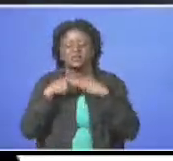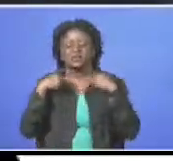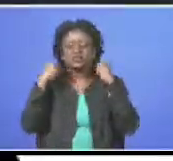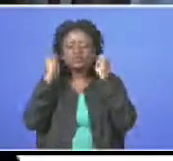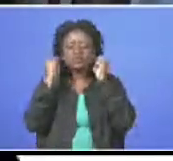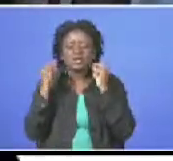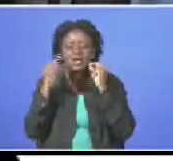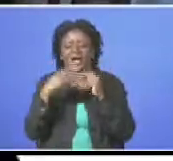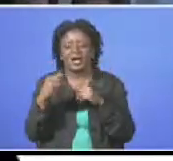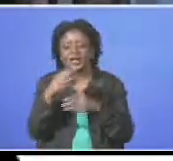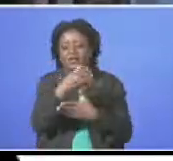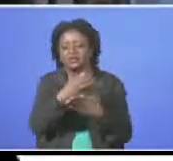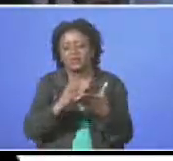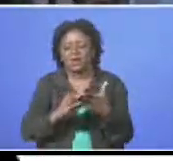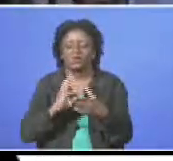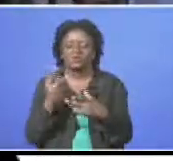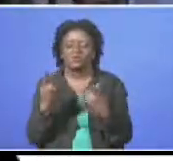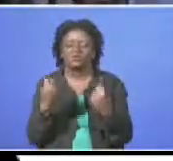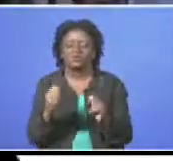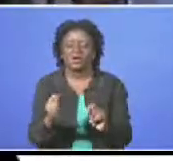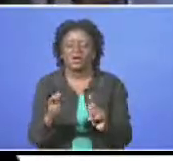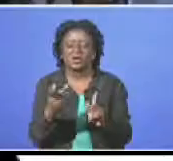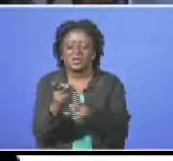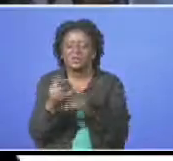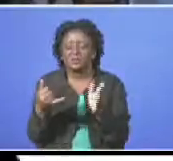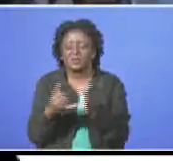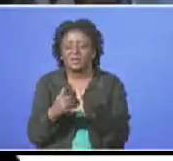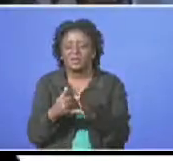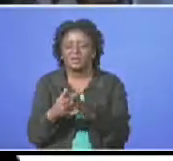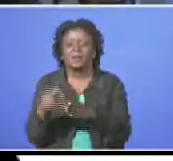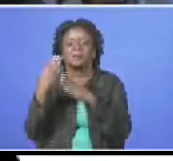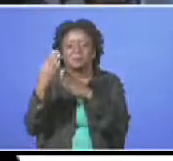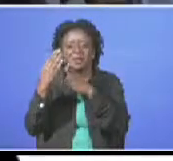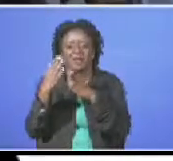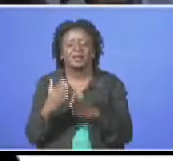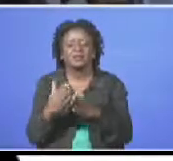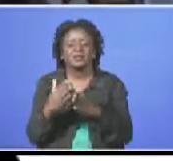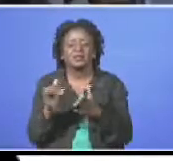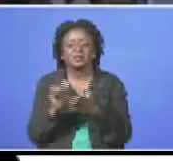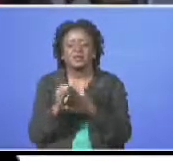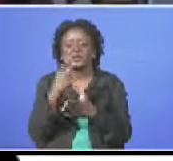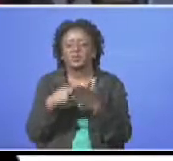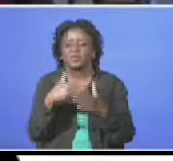it authentic Bahamian, because that's what they come for.